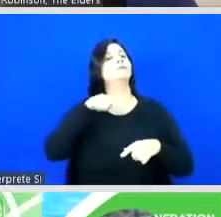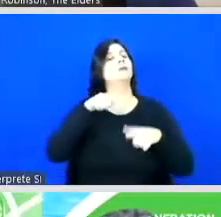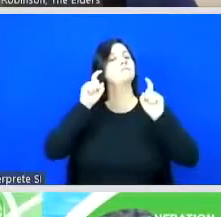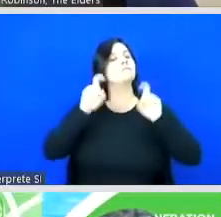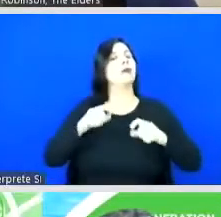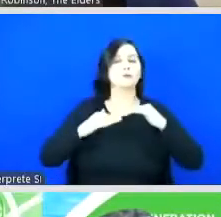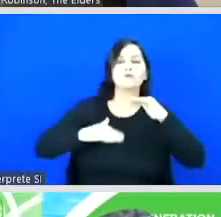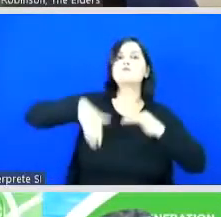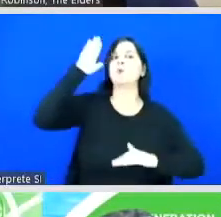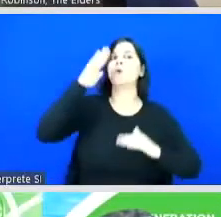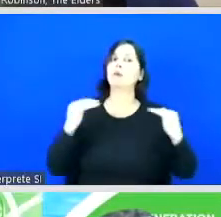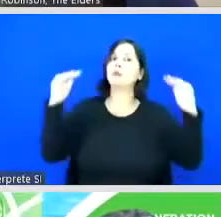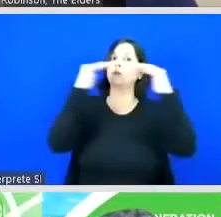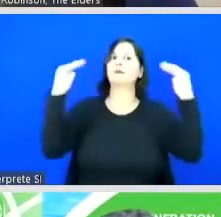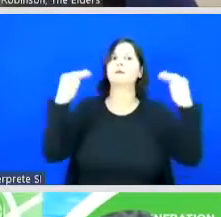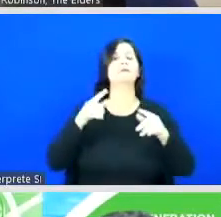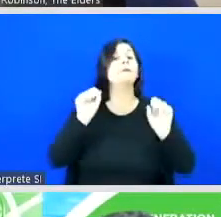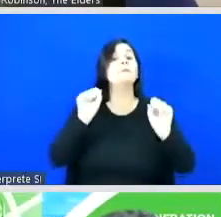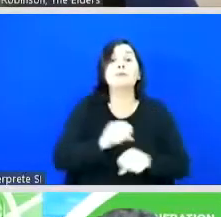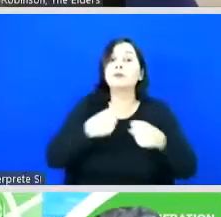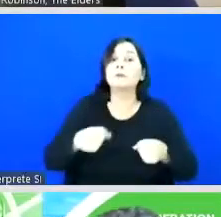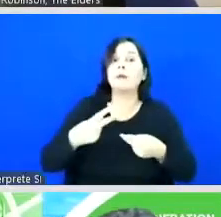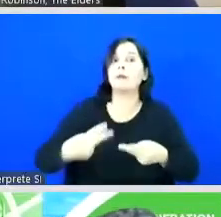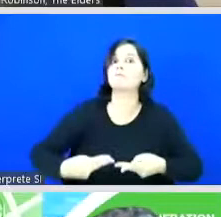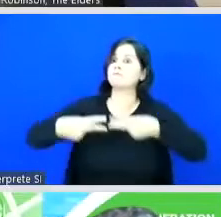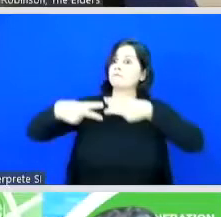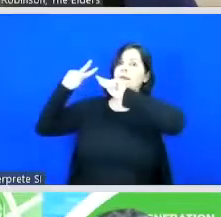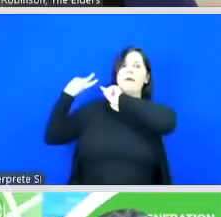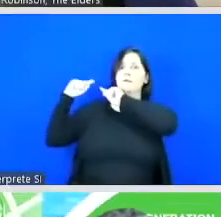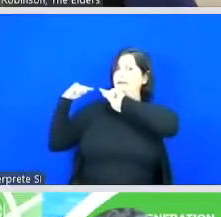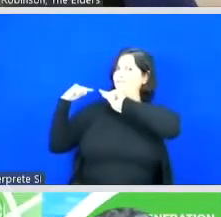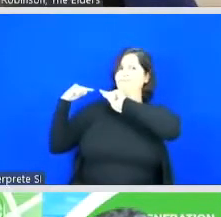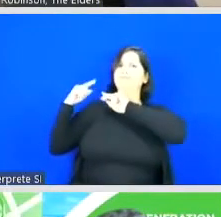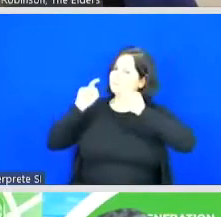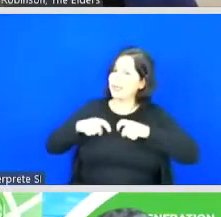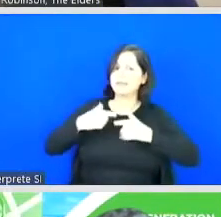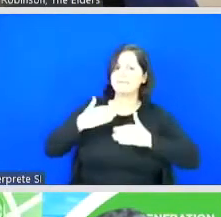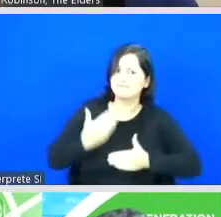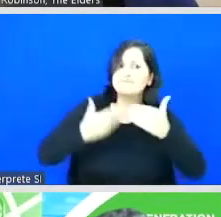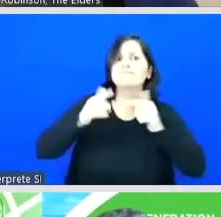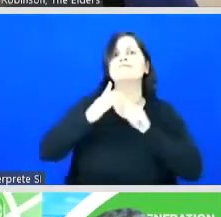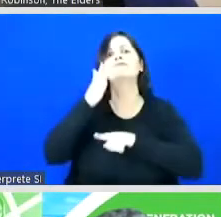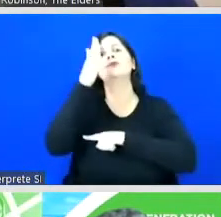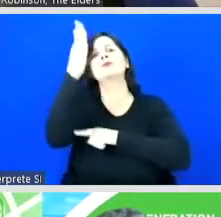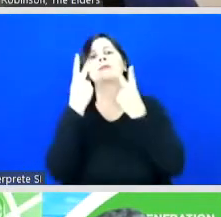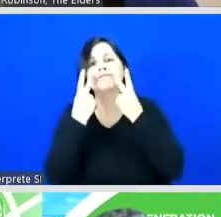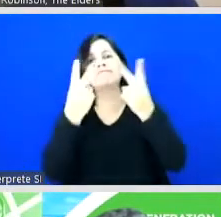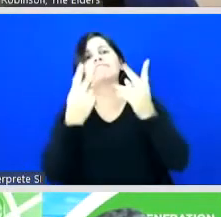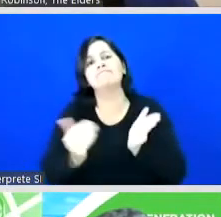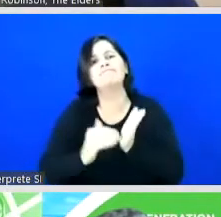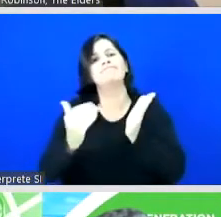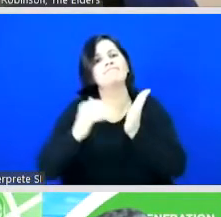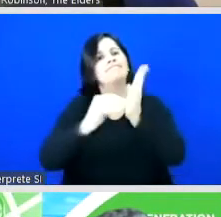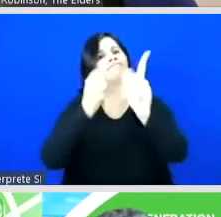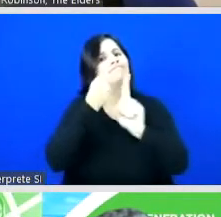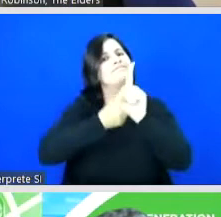build greener. And that means that we cannot just do the fast way and use the fossil fuels now. We have to do it